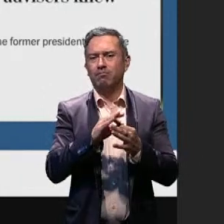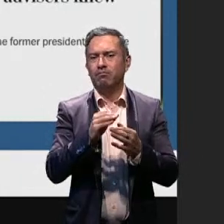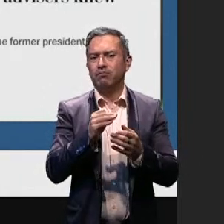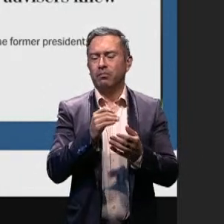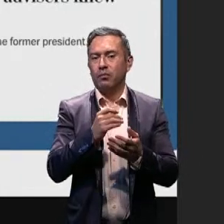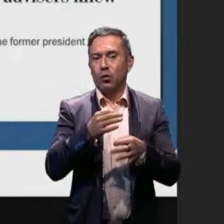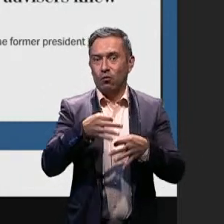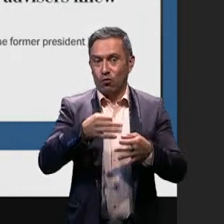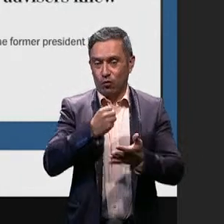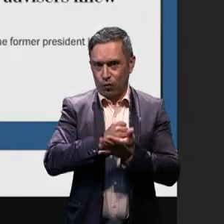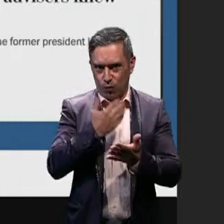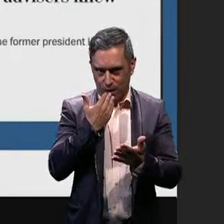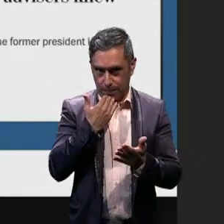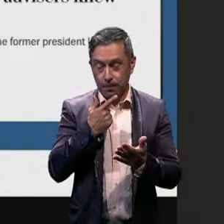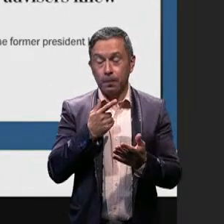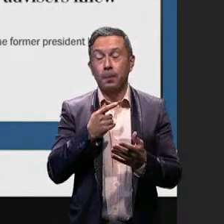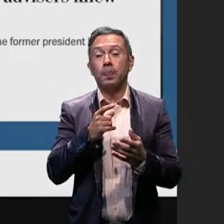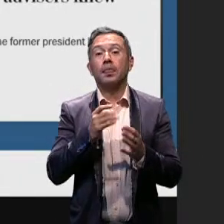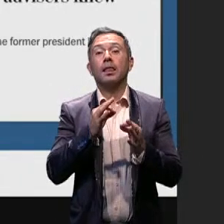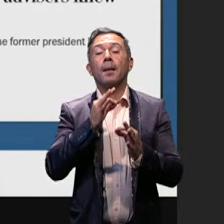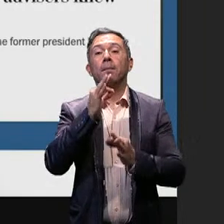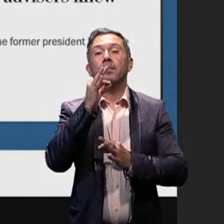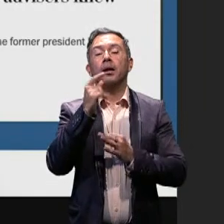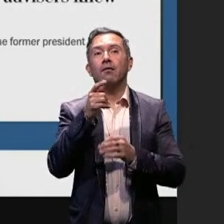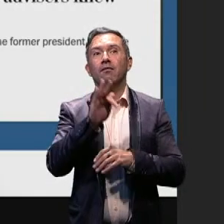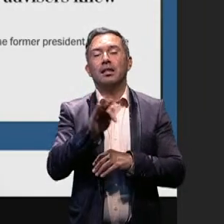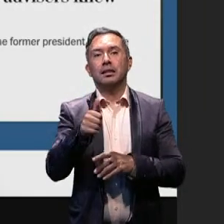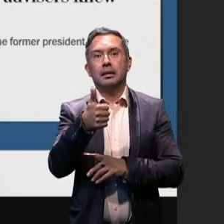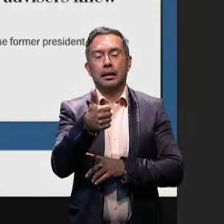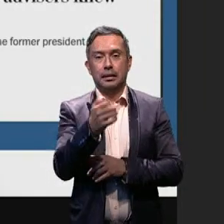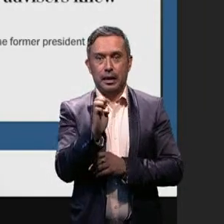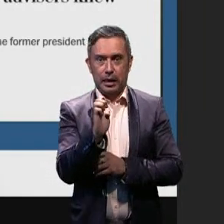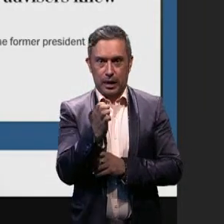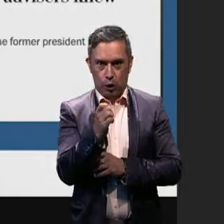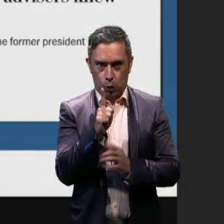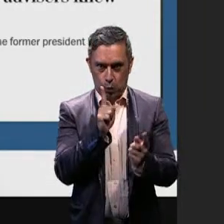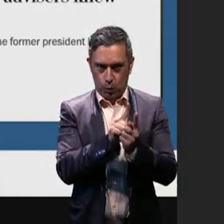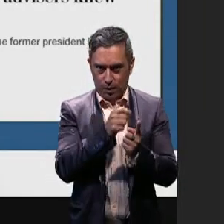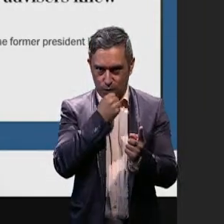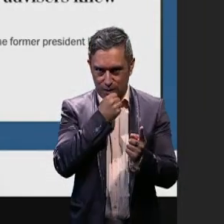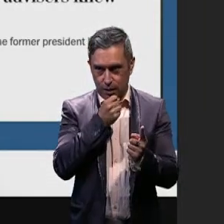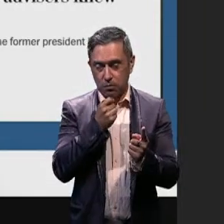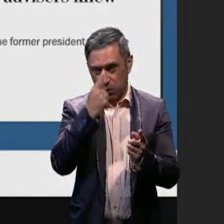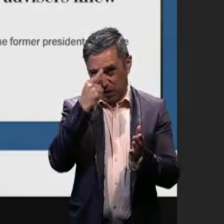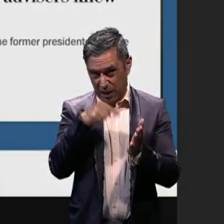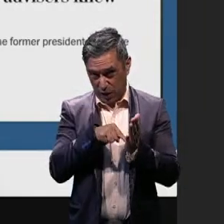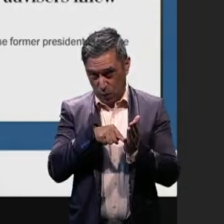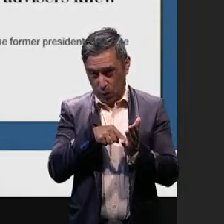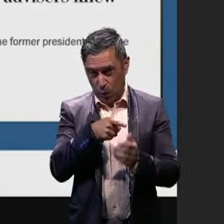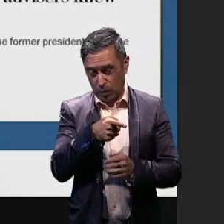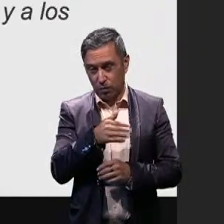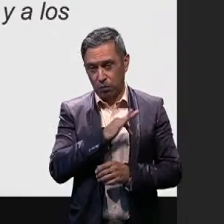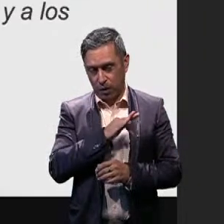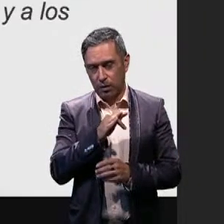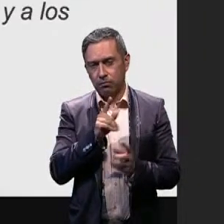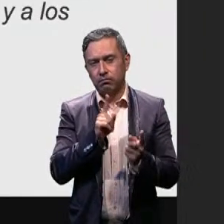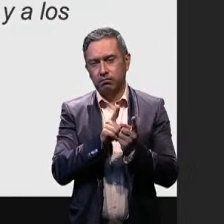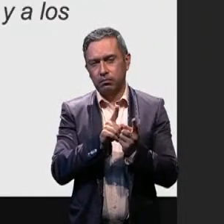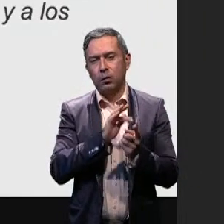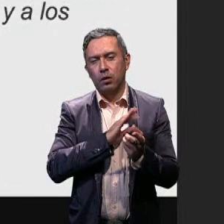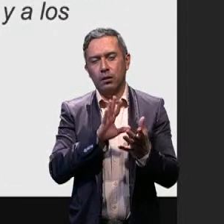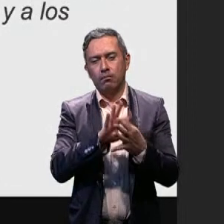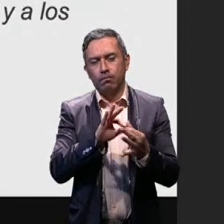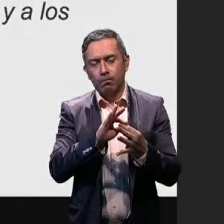as well as I believe we're going to be hearing about this more and more as it's uncovered. So we also know that that same